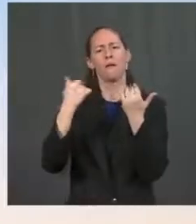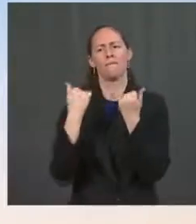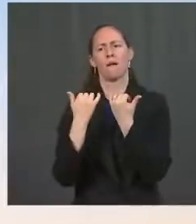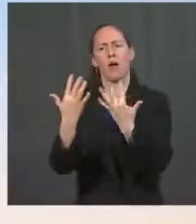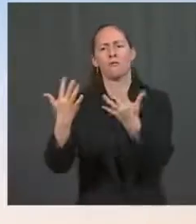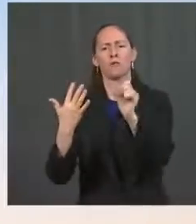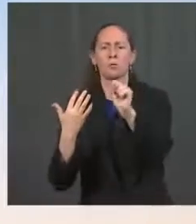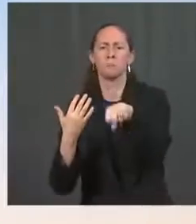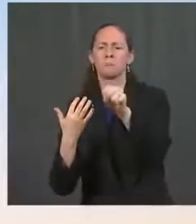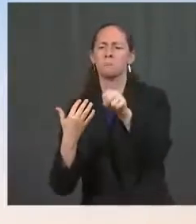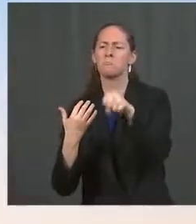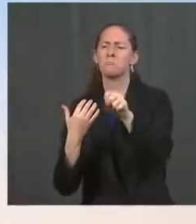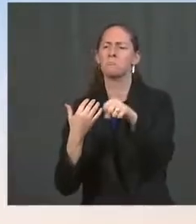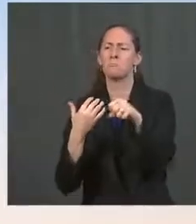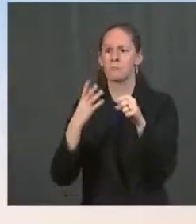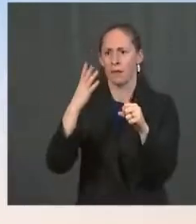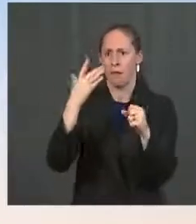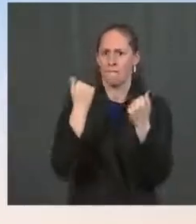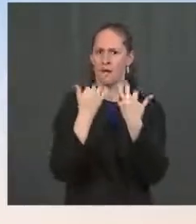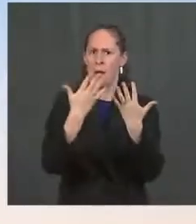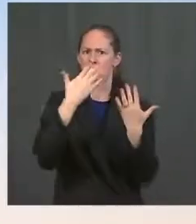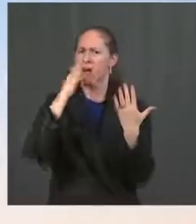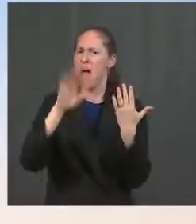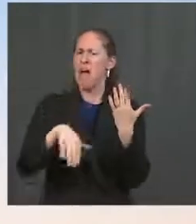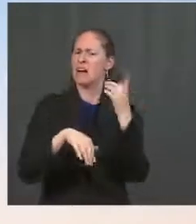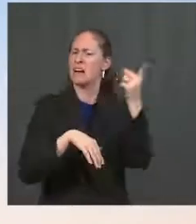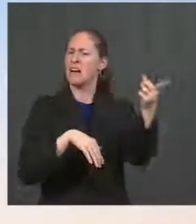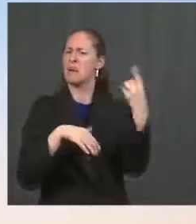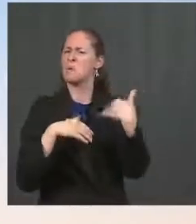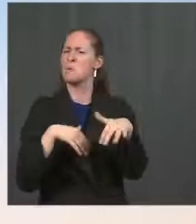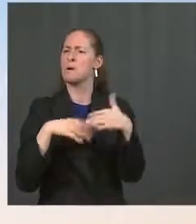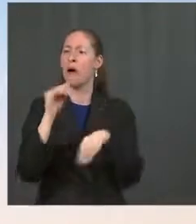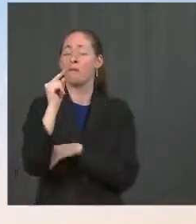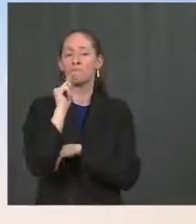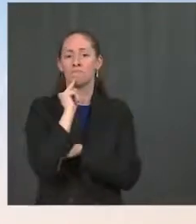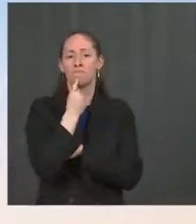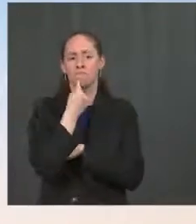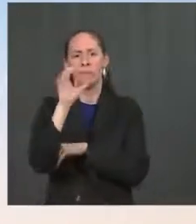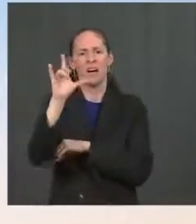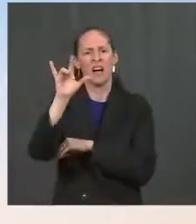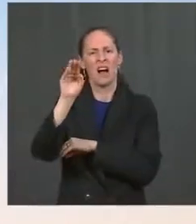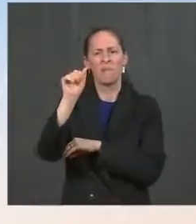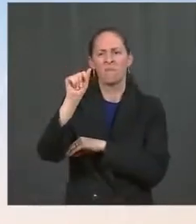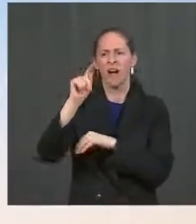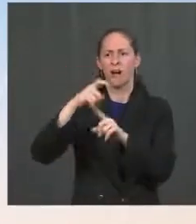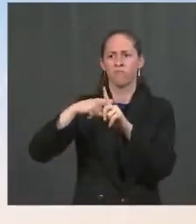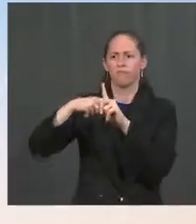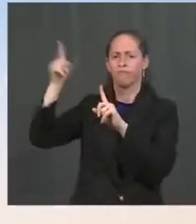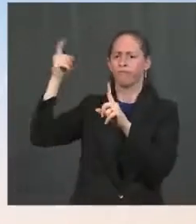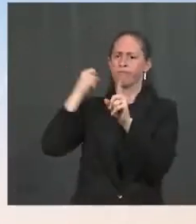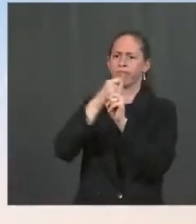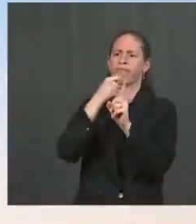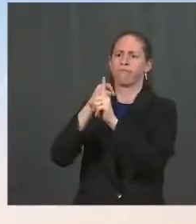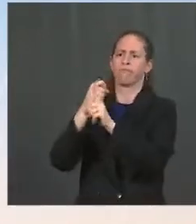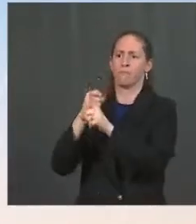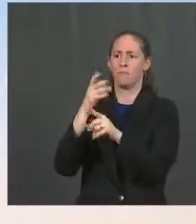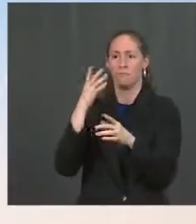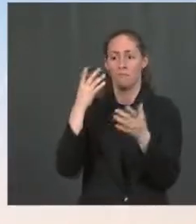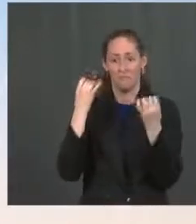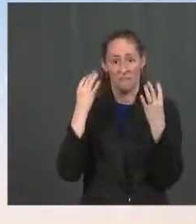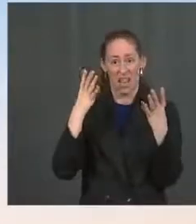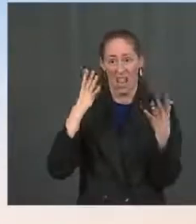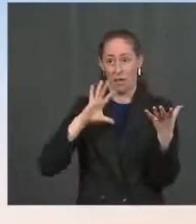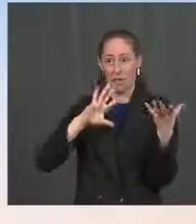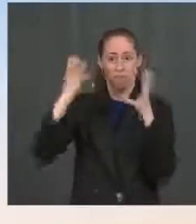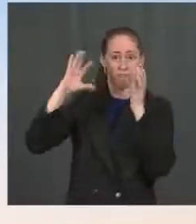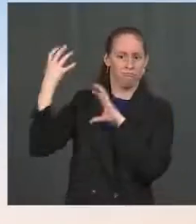as well. And the threat of extreme weather is something that has impacted about 100 million Americans in the last couple of months. But,